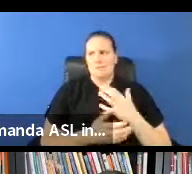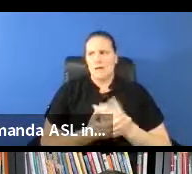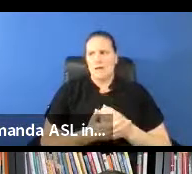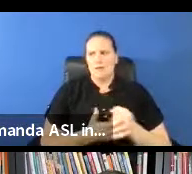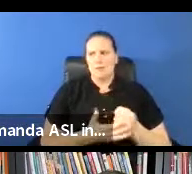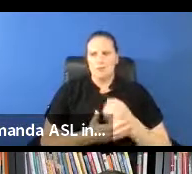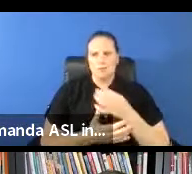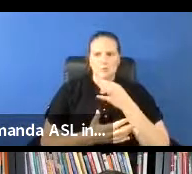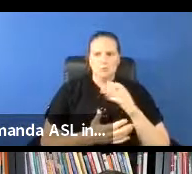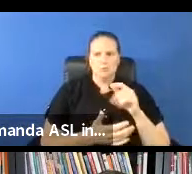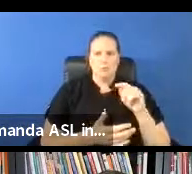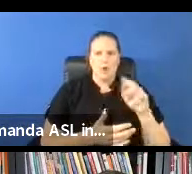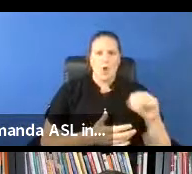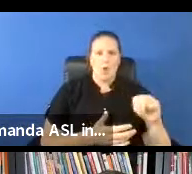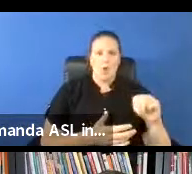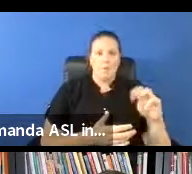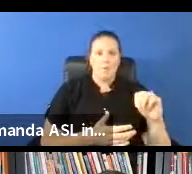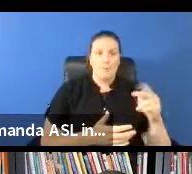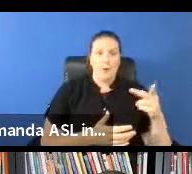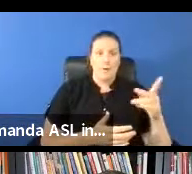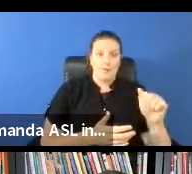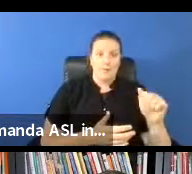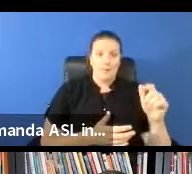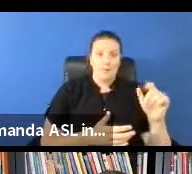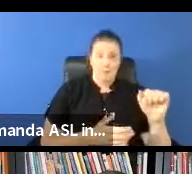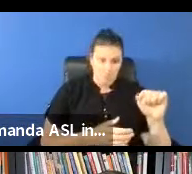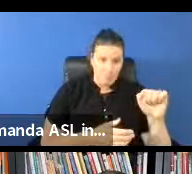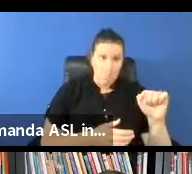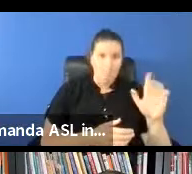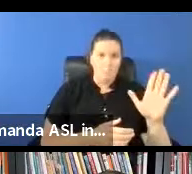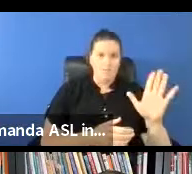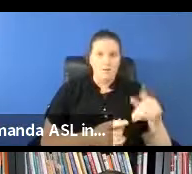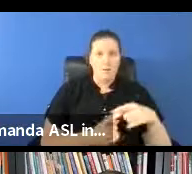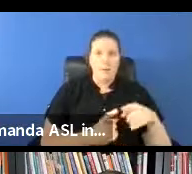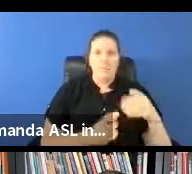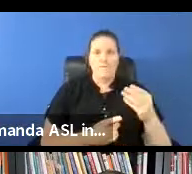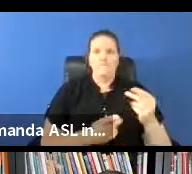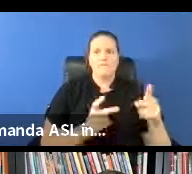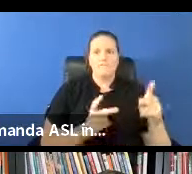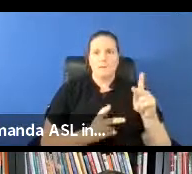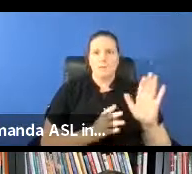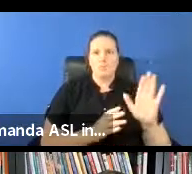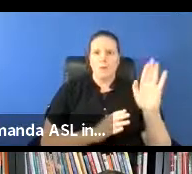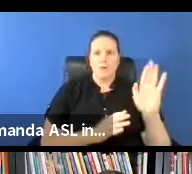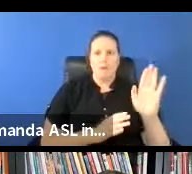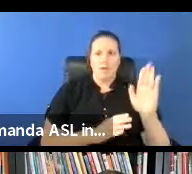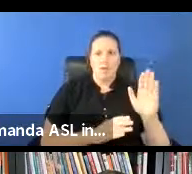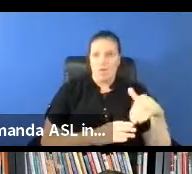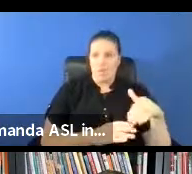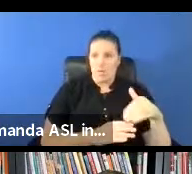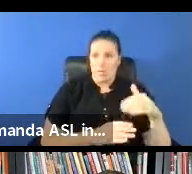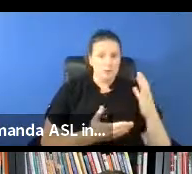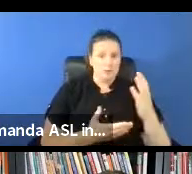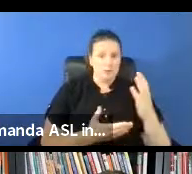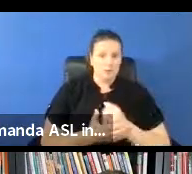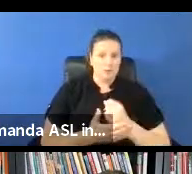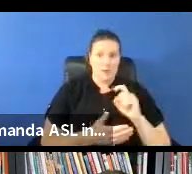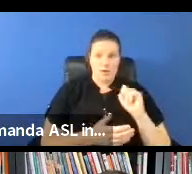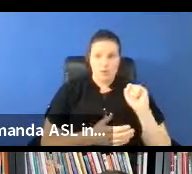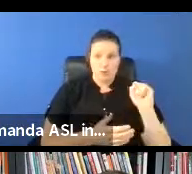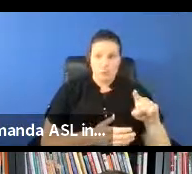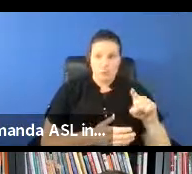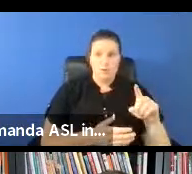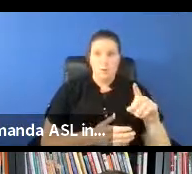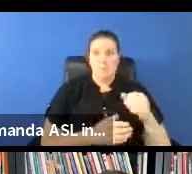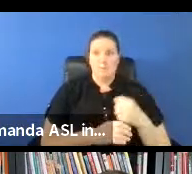question for Tom and Martha. Maybe you can just shake your head or nod your head, but we have a couple of people who've raised their hand who haven't had a chance to ask a question or